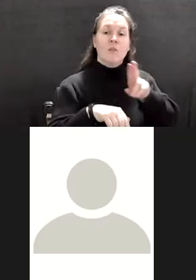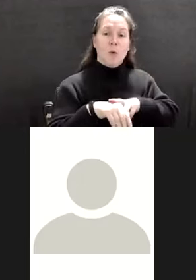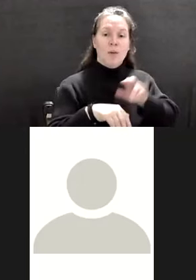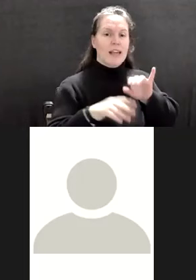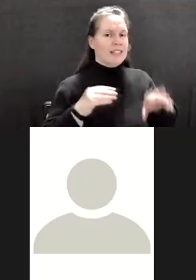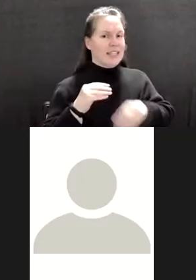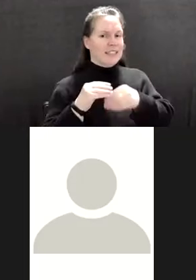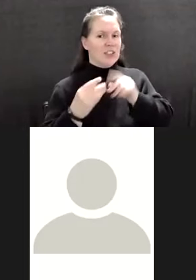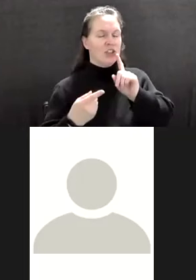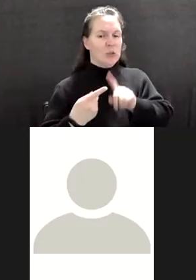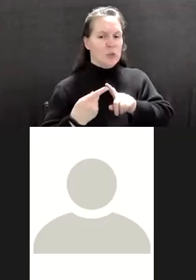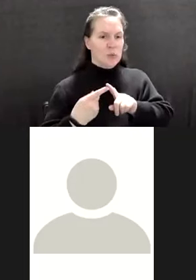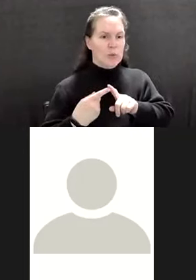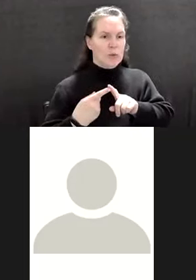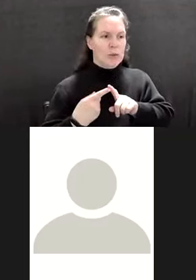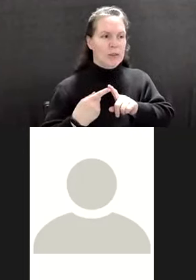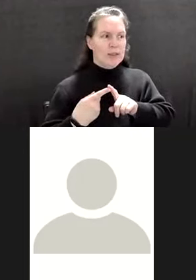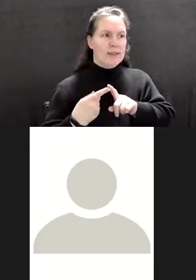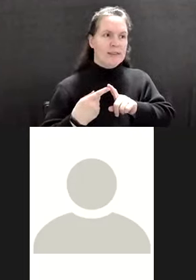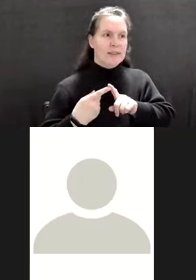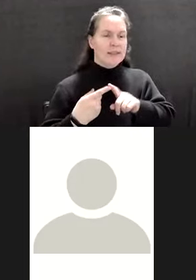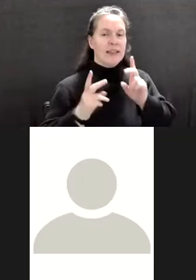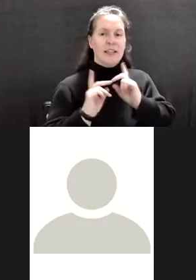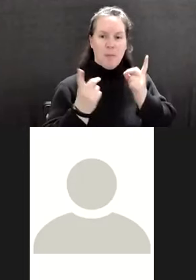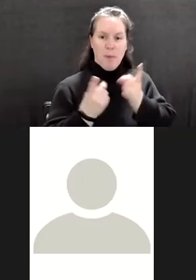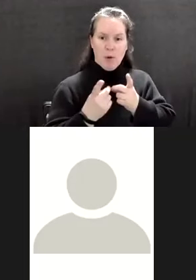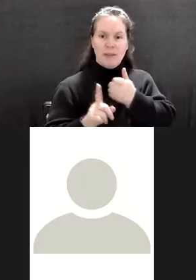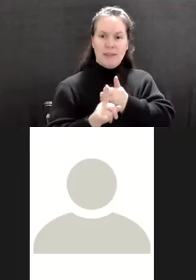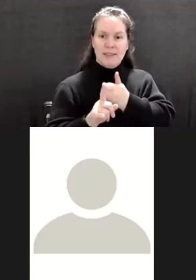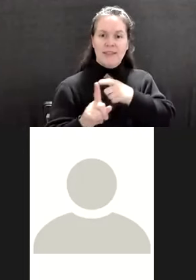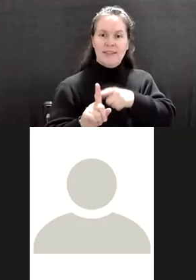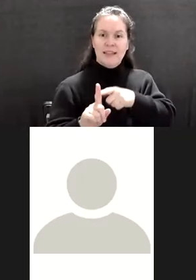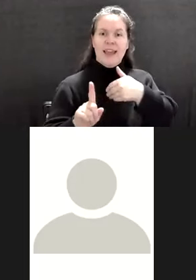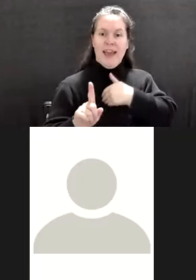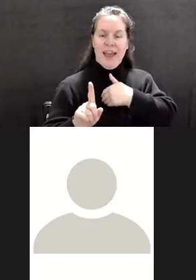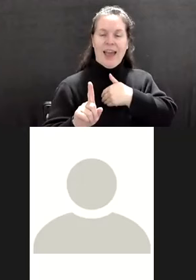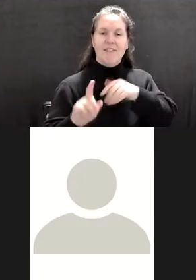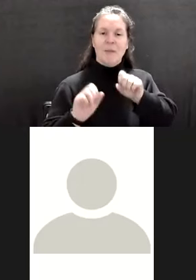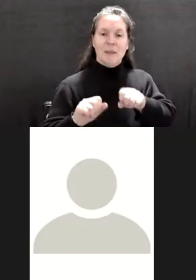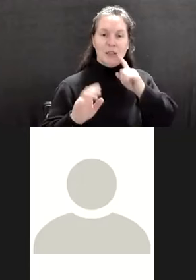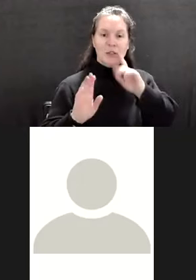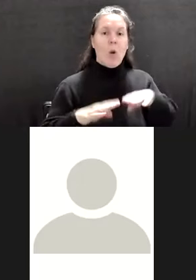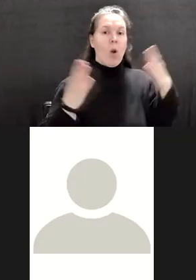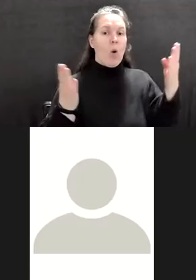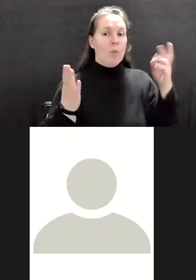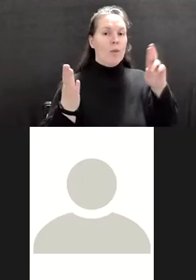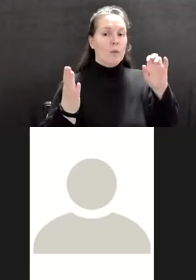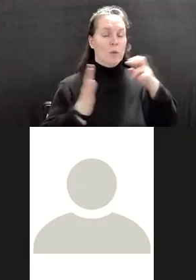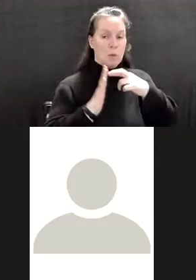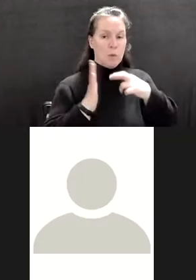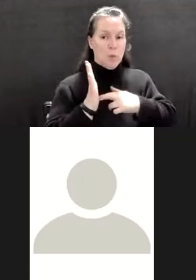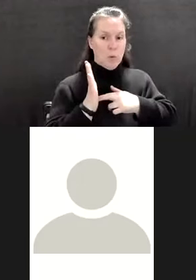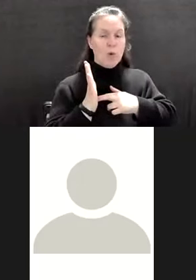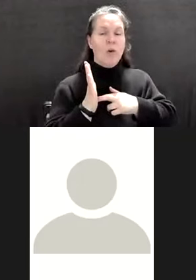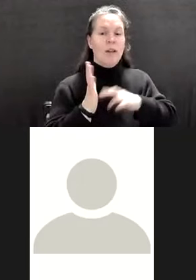to, you know, the department has the ability to reopen the rule if it needs to be amended or if there's a